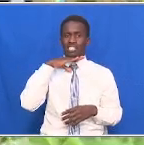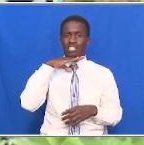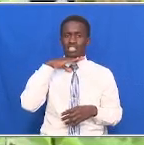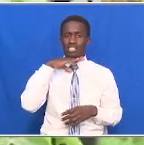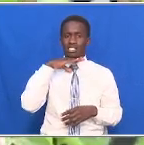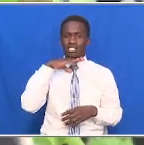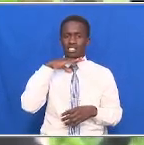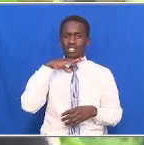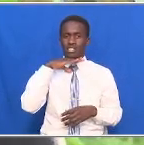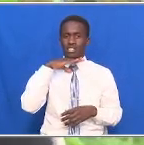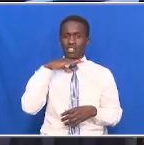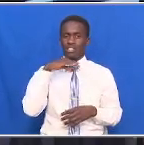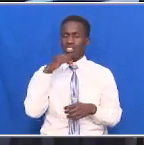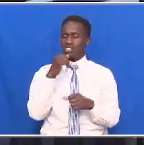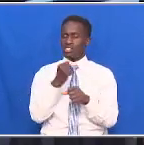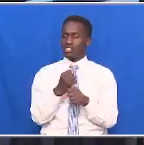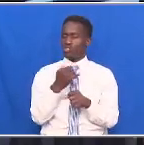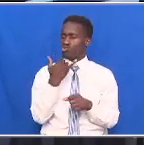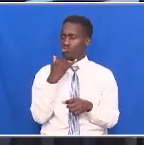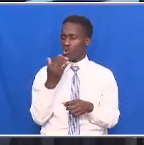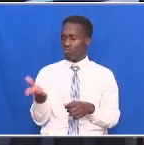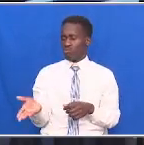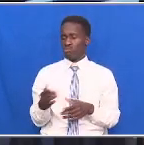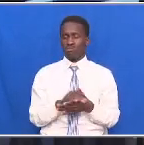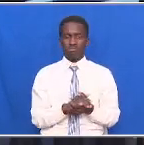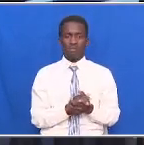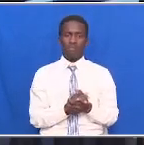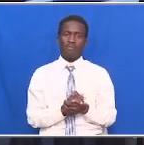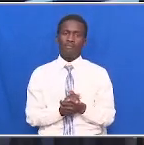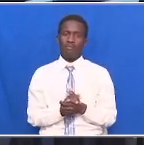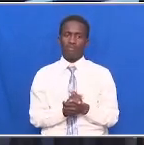should not have done it the way they did it. The Central Bank of